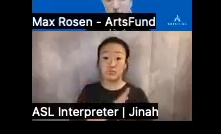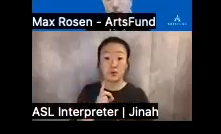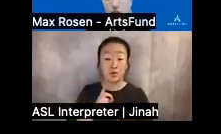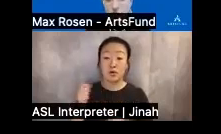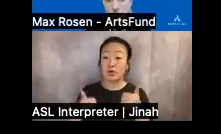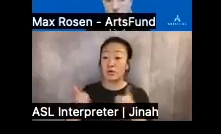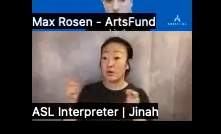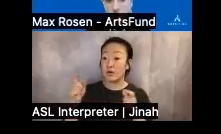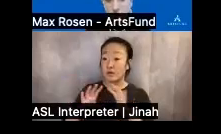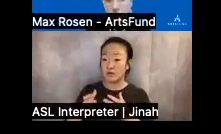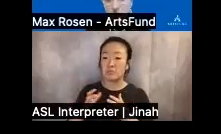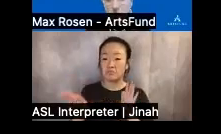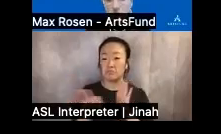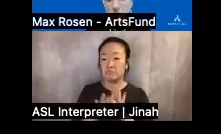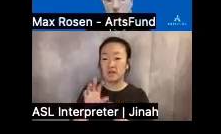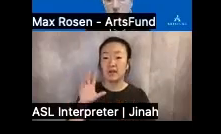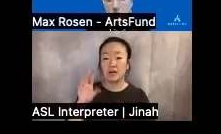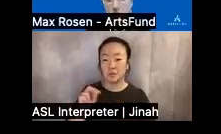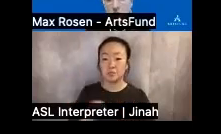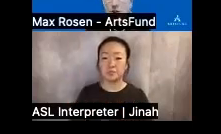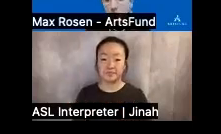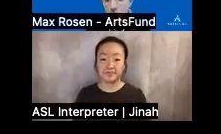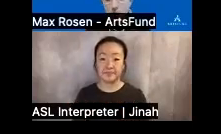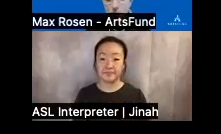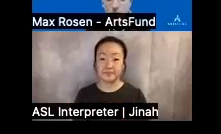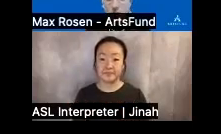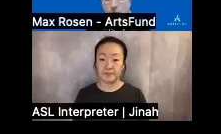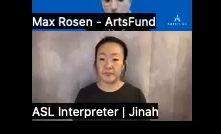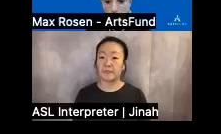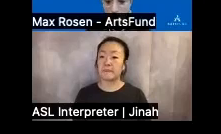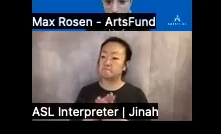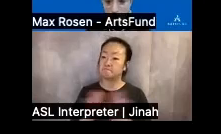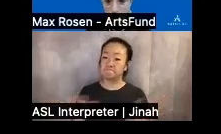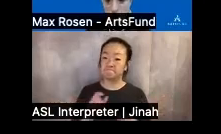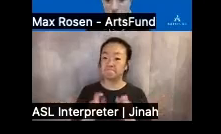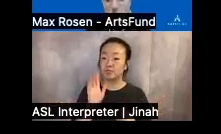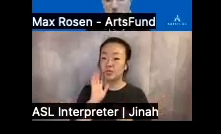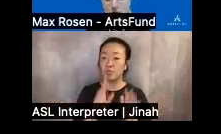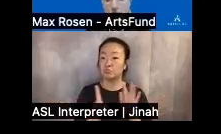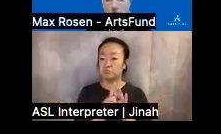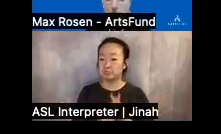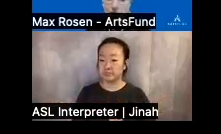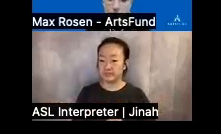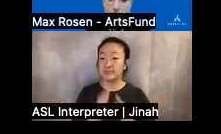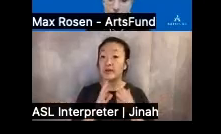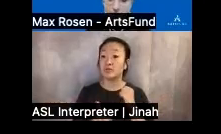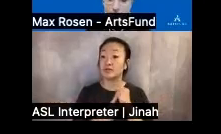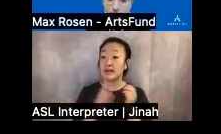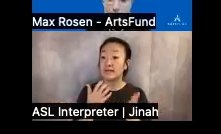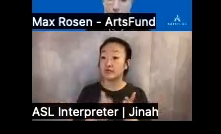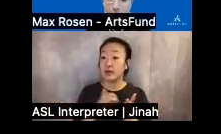body, select no to this question. And no further questions will then populate. I'll save a draft of this